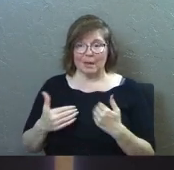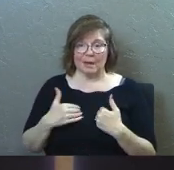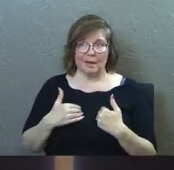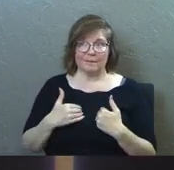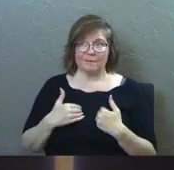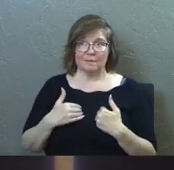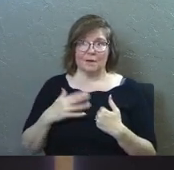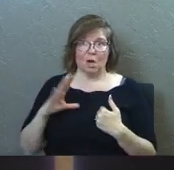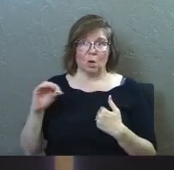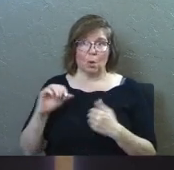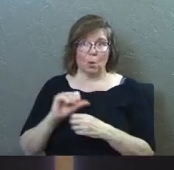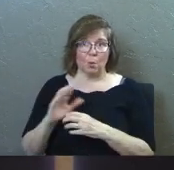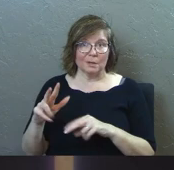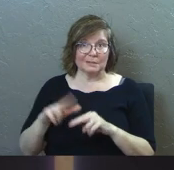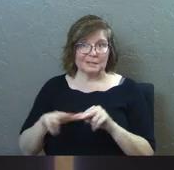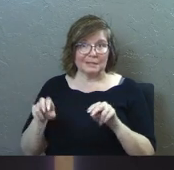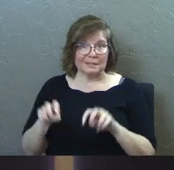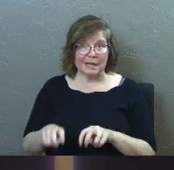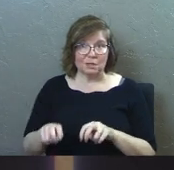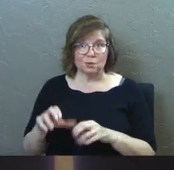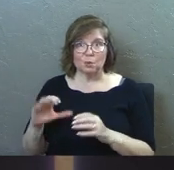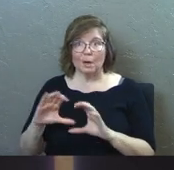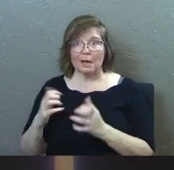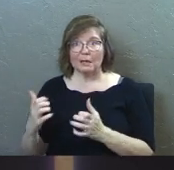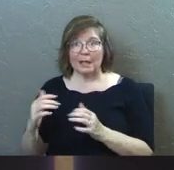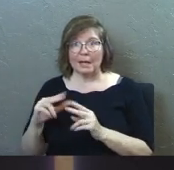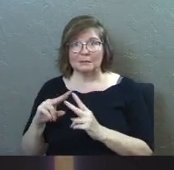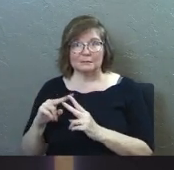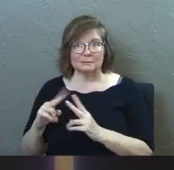have a coworker sitting next to you, classmate.